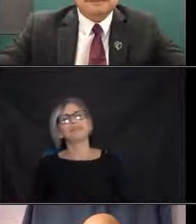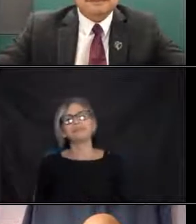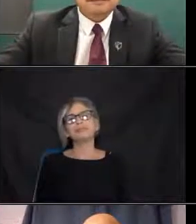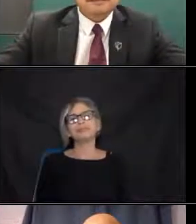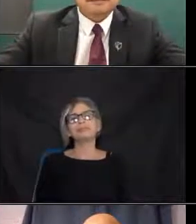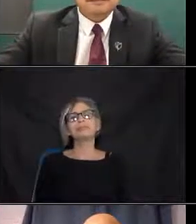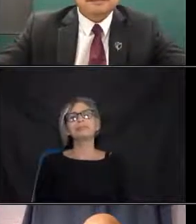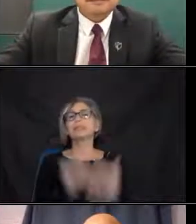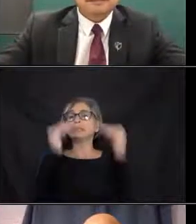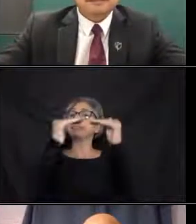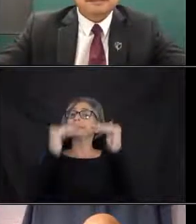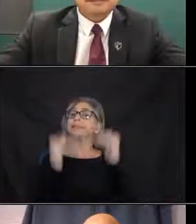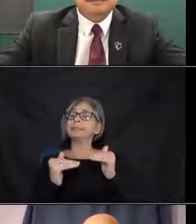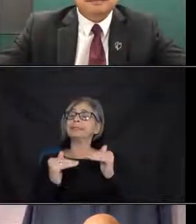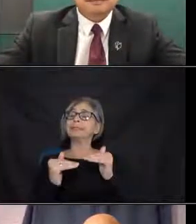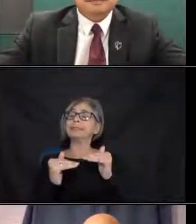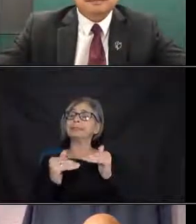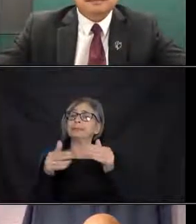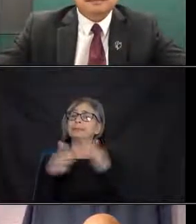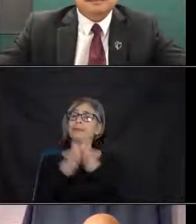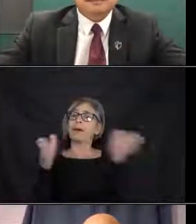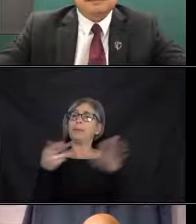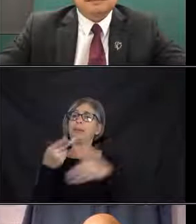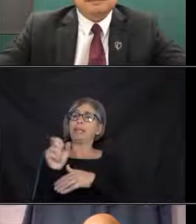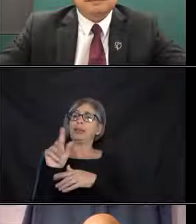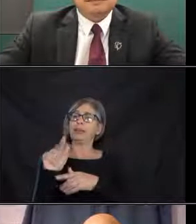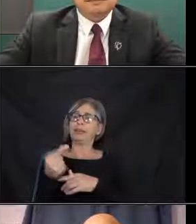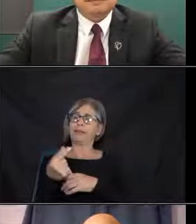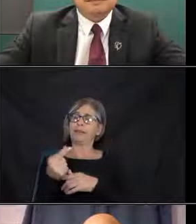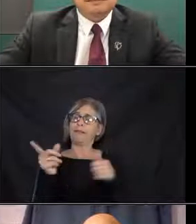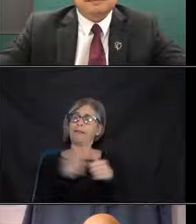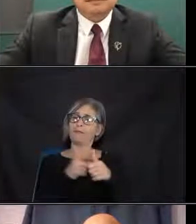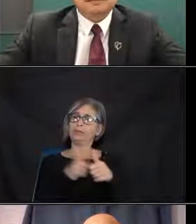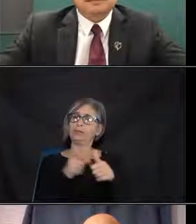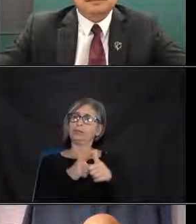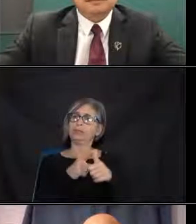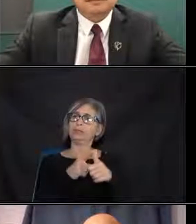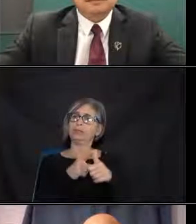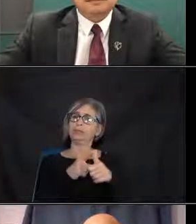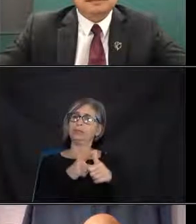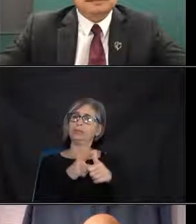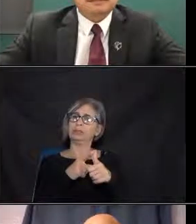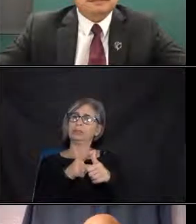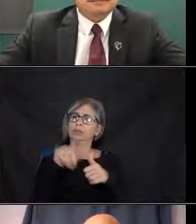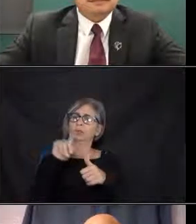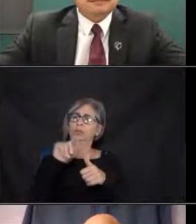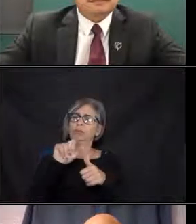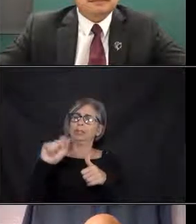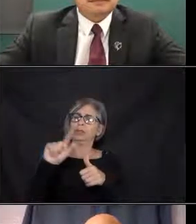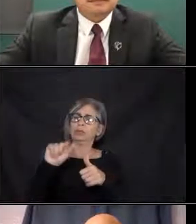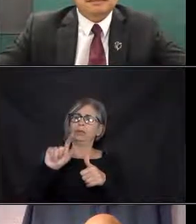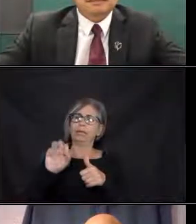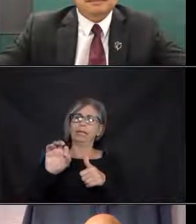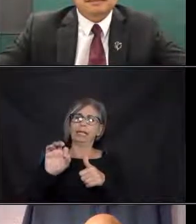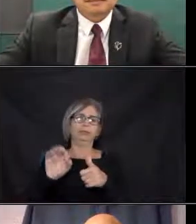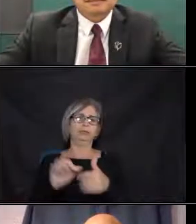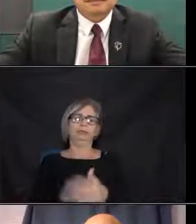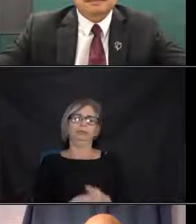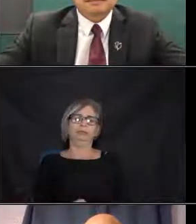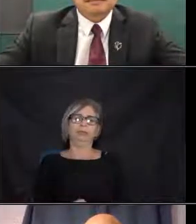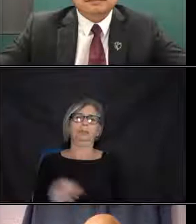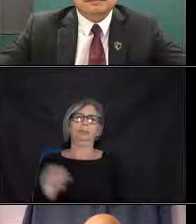Yeah. Next, we have the public hearing. Our first is proposed ordinance 20-039, second reading.